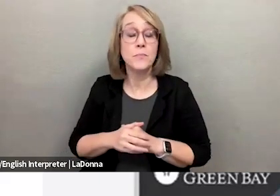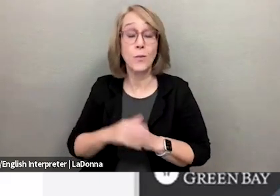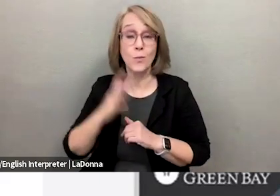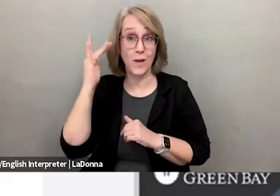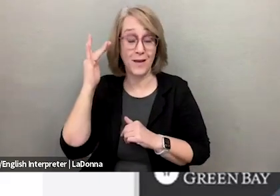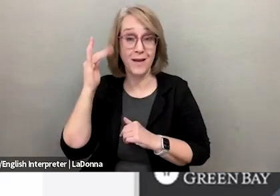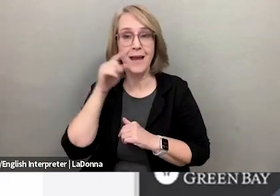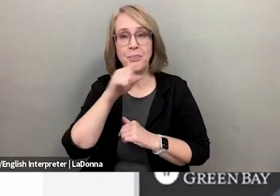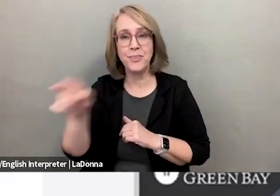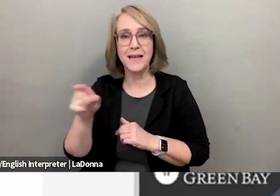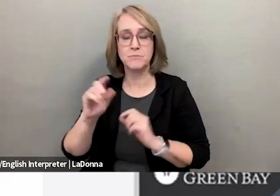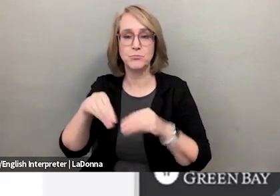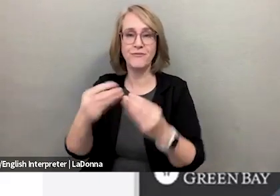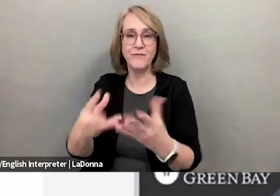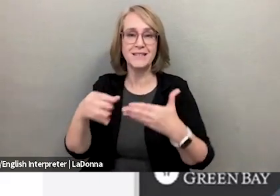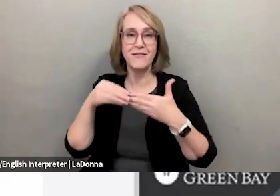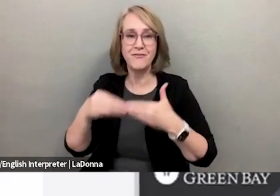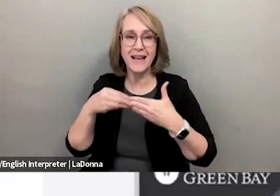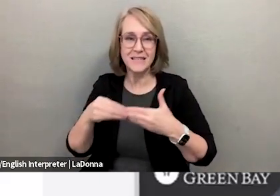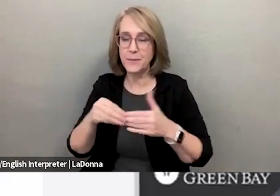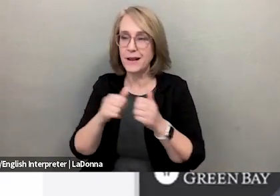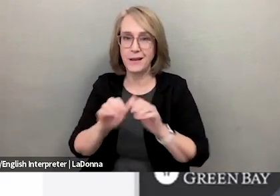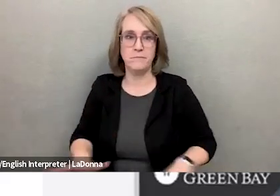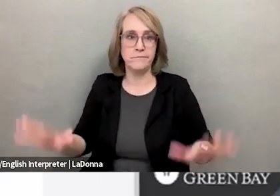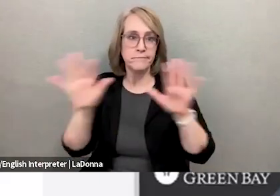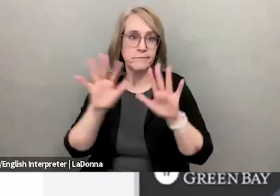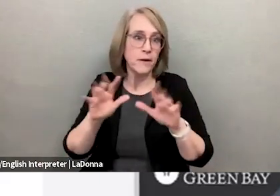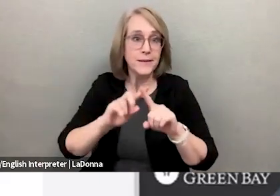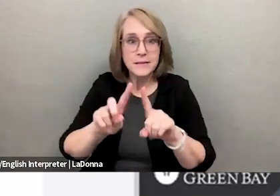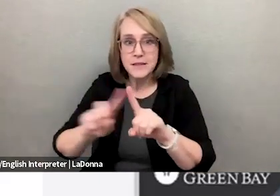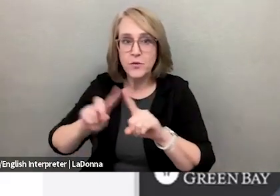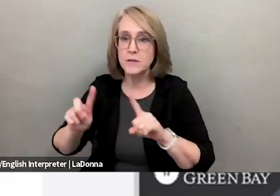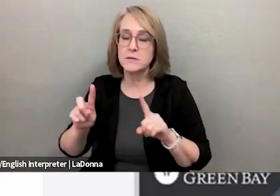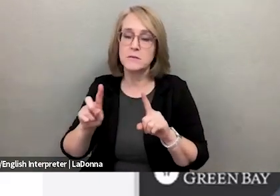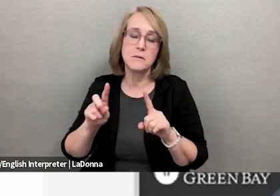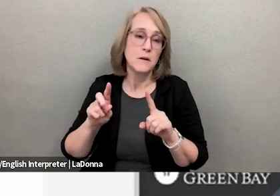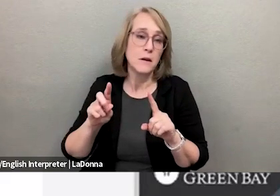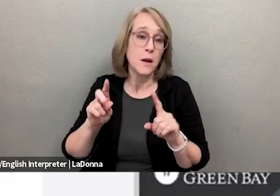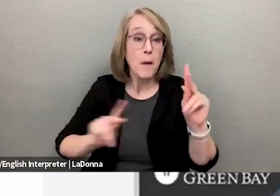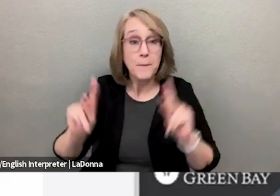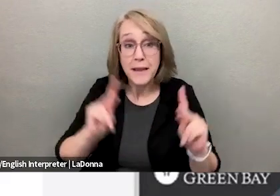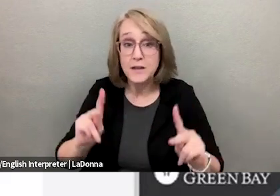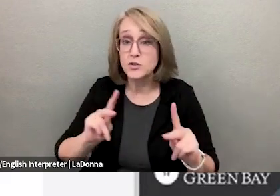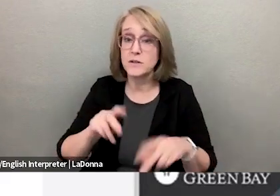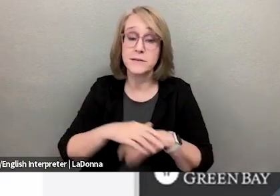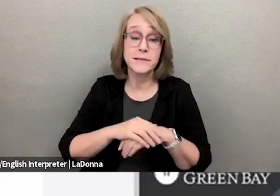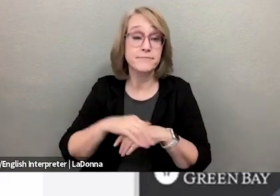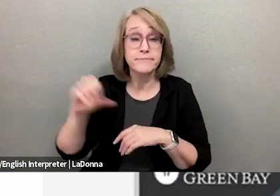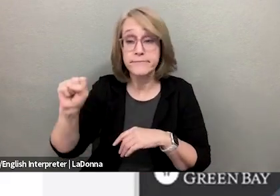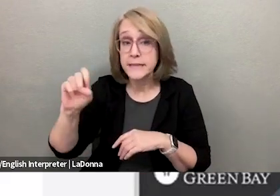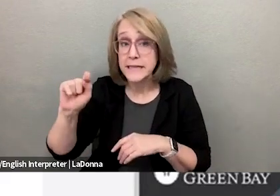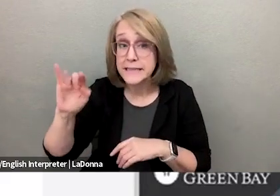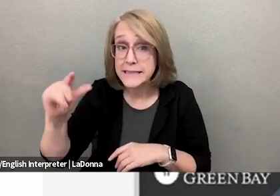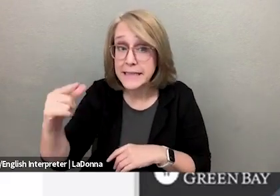really gives us flexibility throughout the populations, the settings, and the funding sources. So an individual